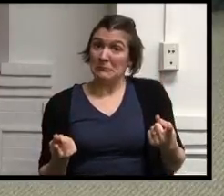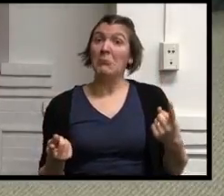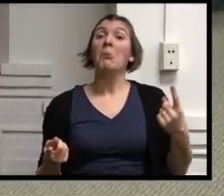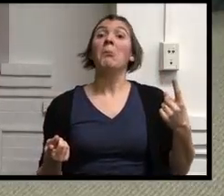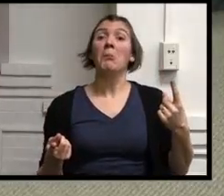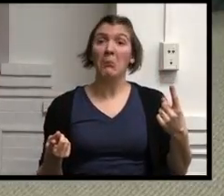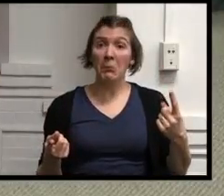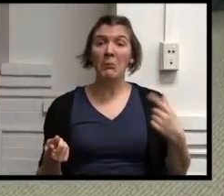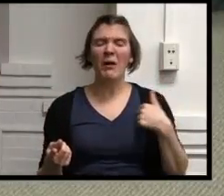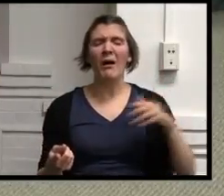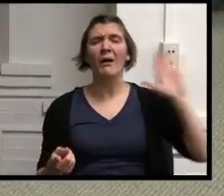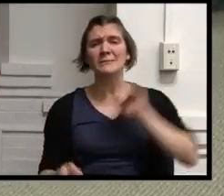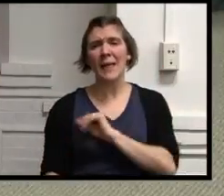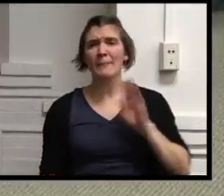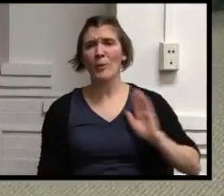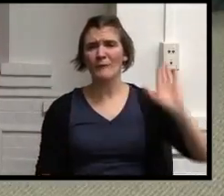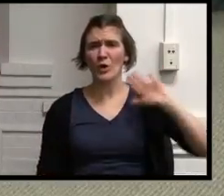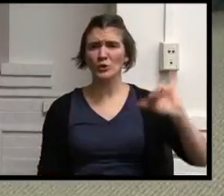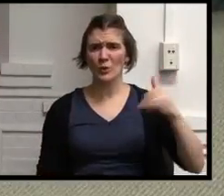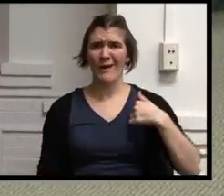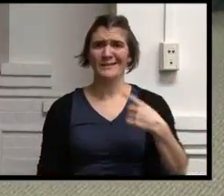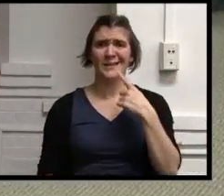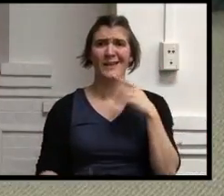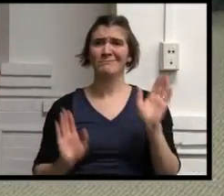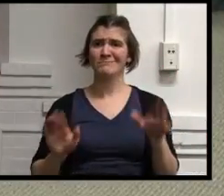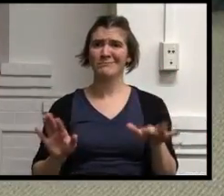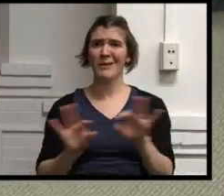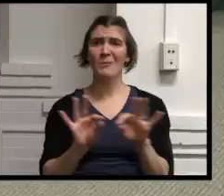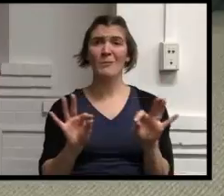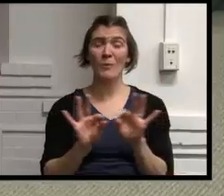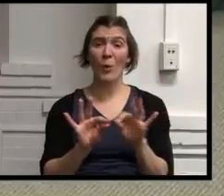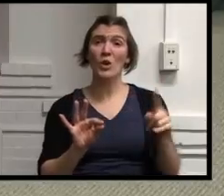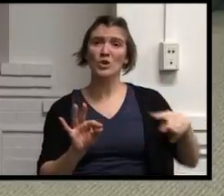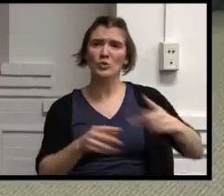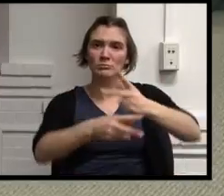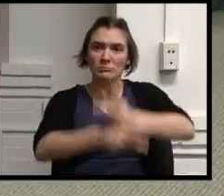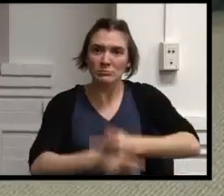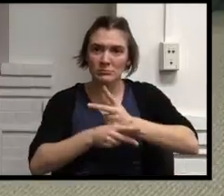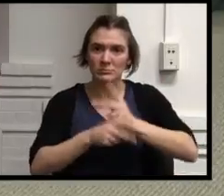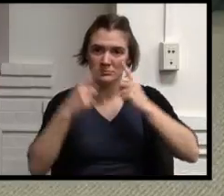when I served here, I think the oversight that's given